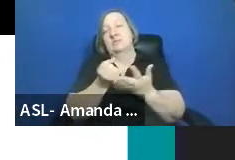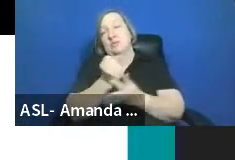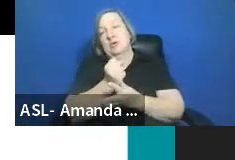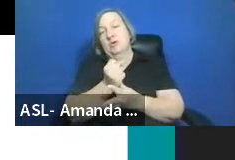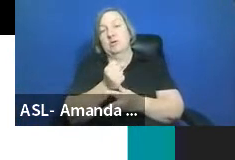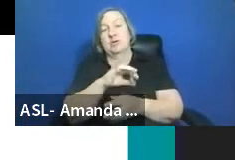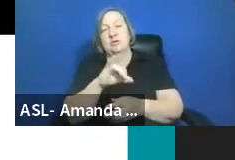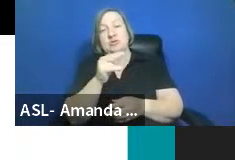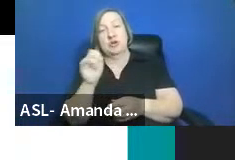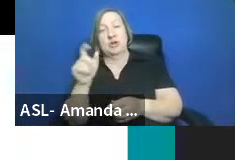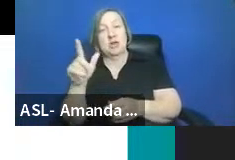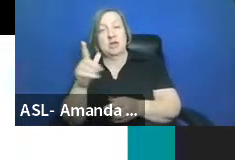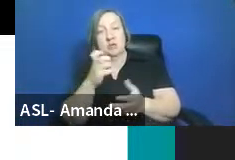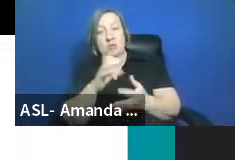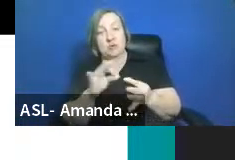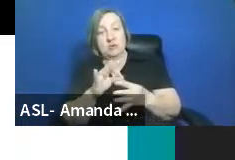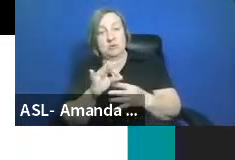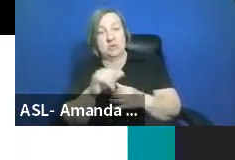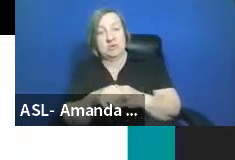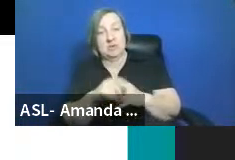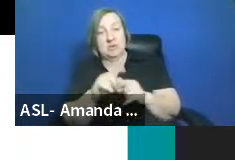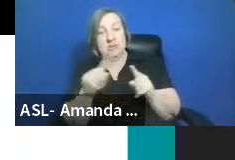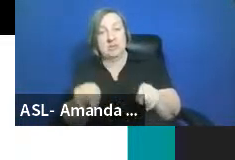Johnell, did you have a couple words to say on this slide?